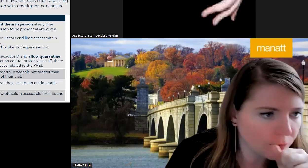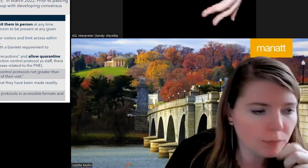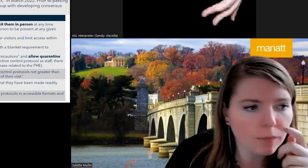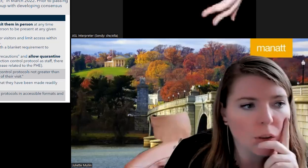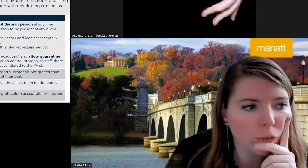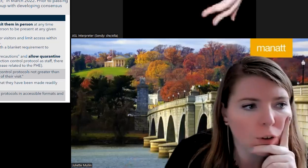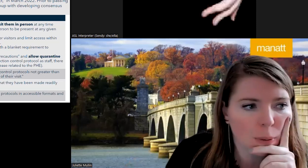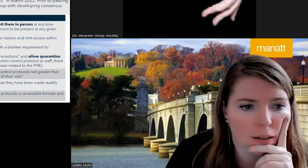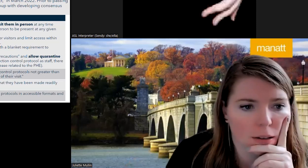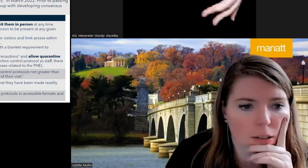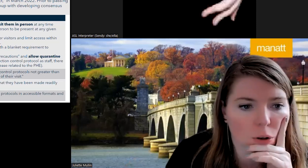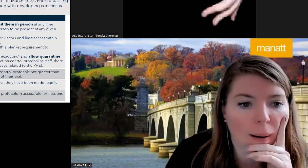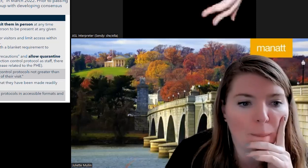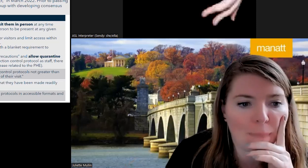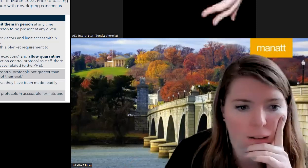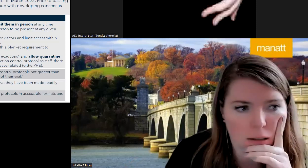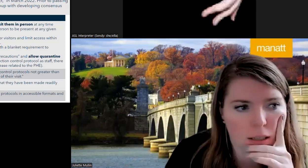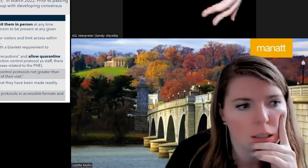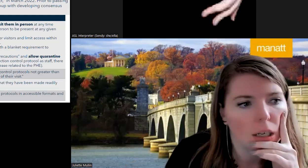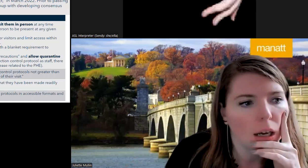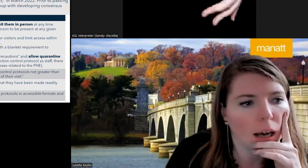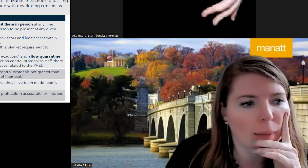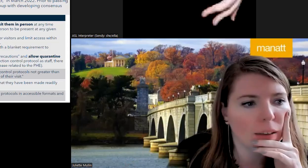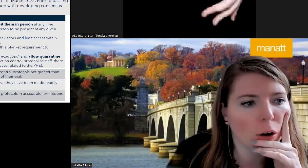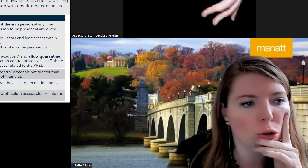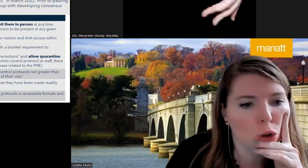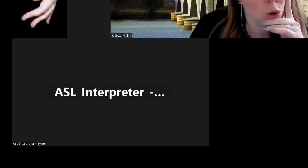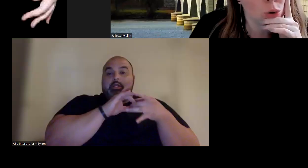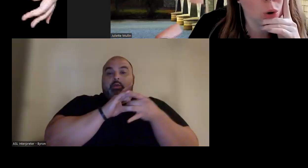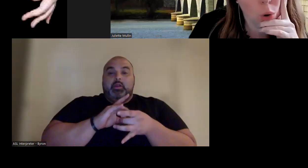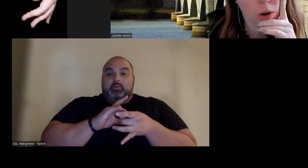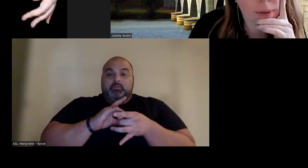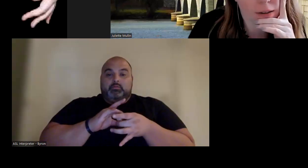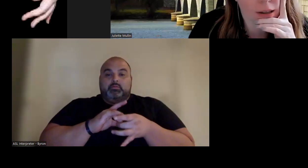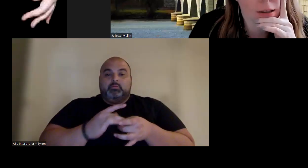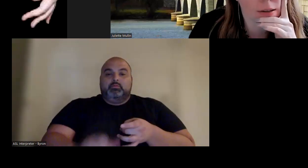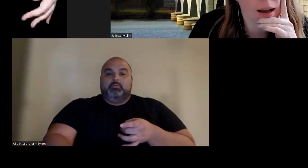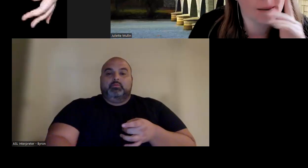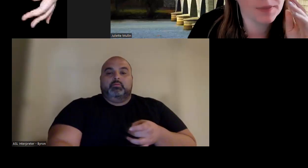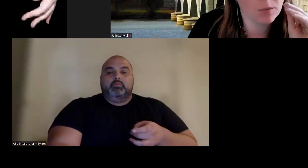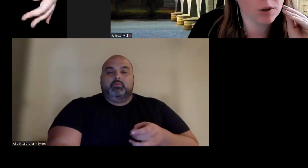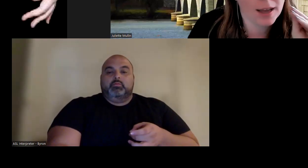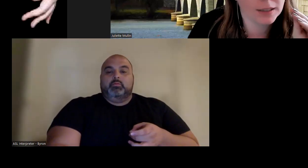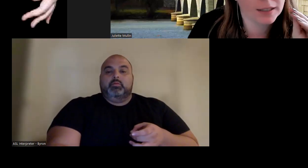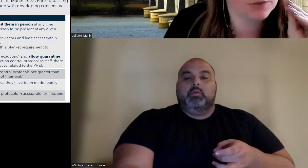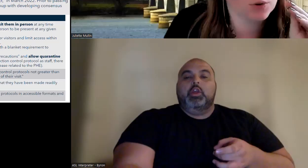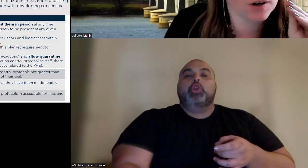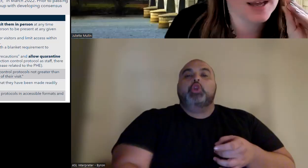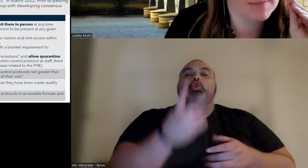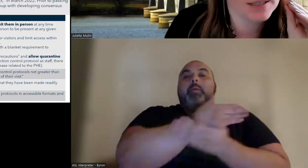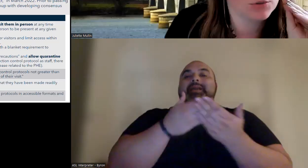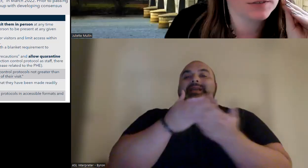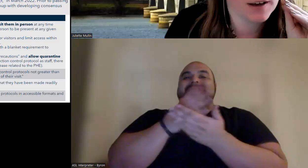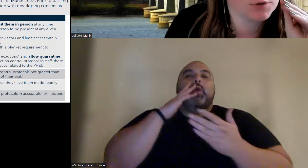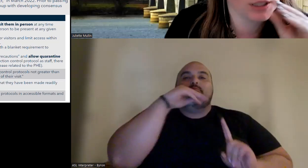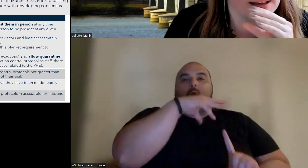first piece is around balance, and there are two core pieces that we'll highlight